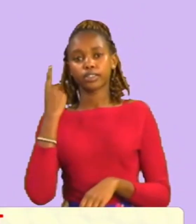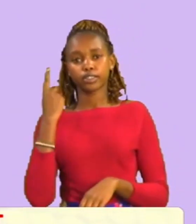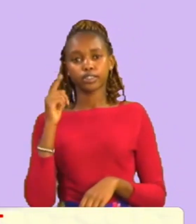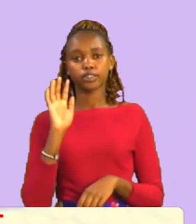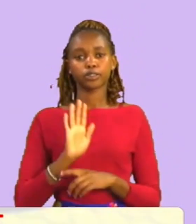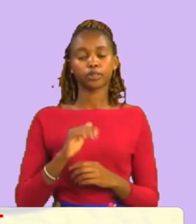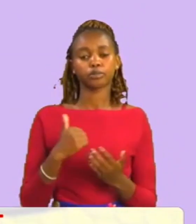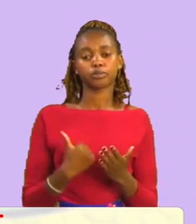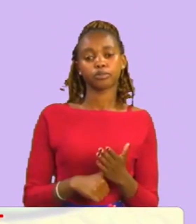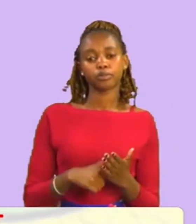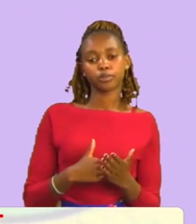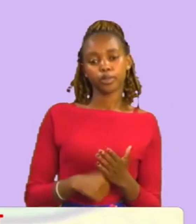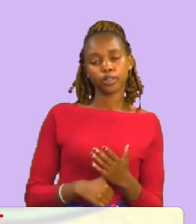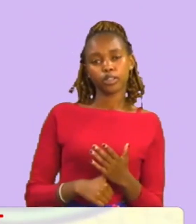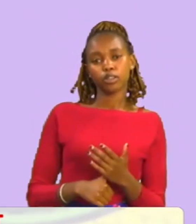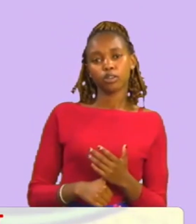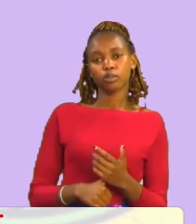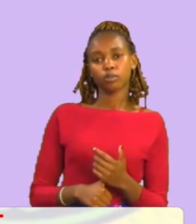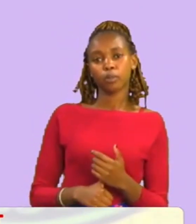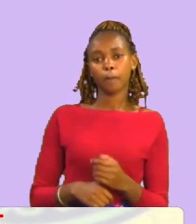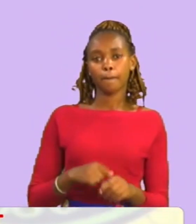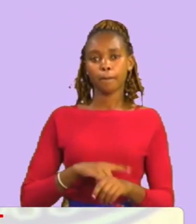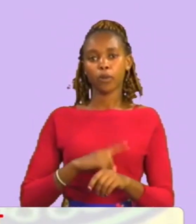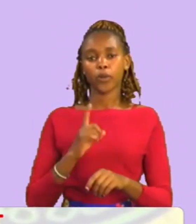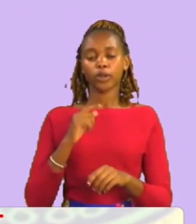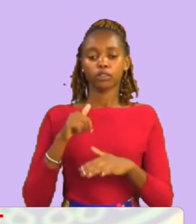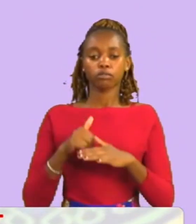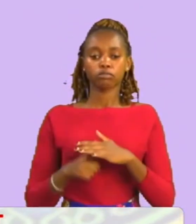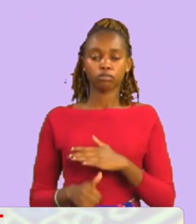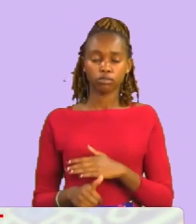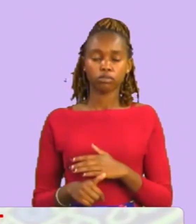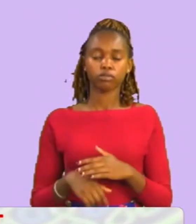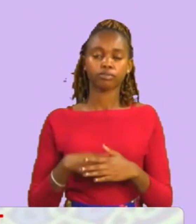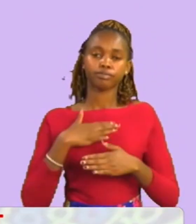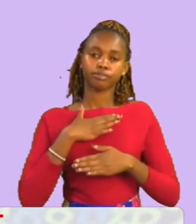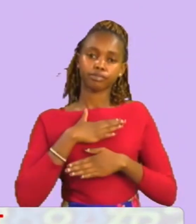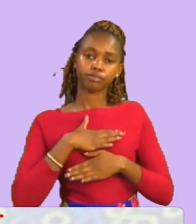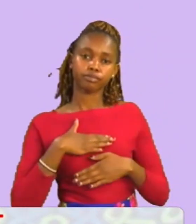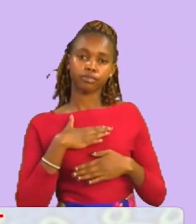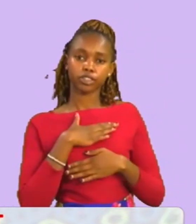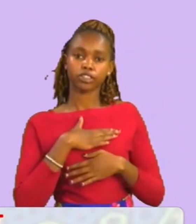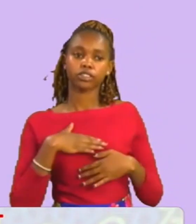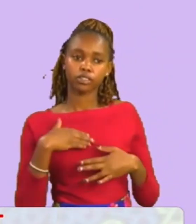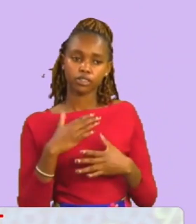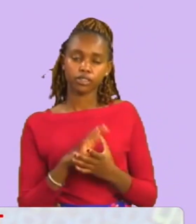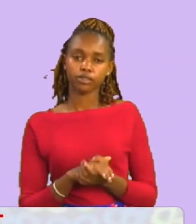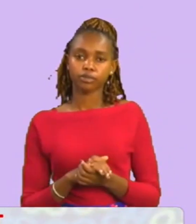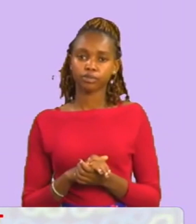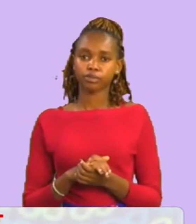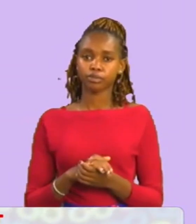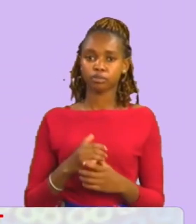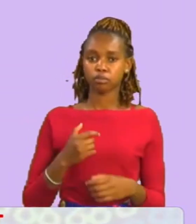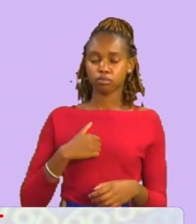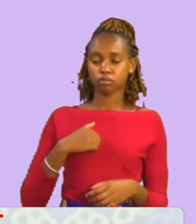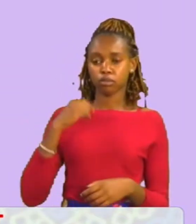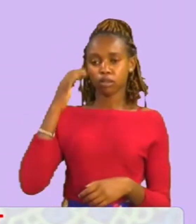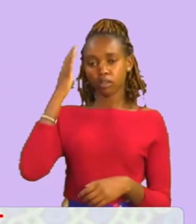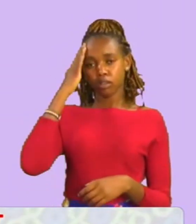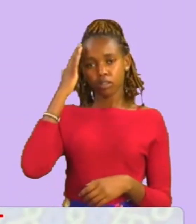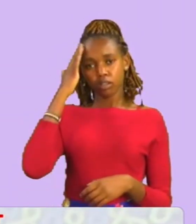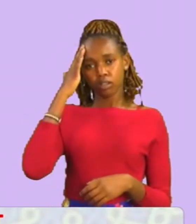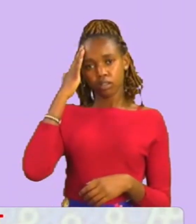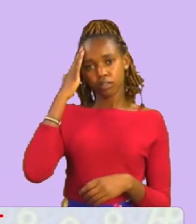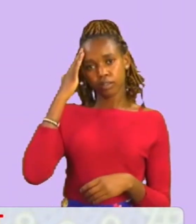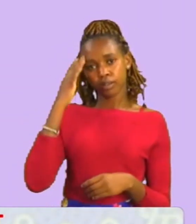up in the south, celebrate your wins. When you're down, appreciate the lessons that you're getting when you're down. Ama namna gani mtu? Vile nafanya unajua mimi nimenotice na ka director pia